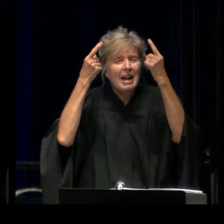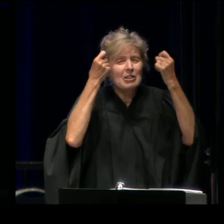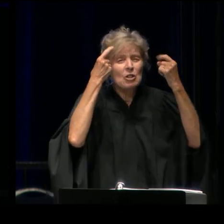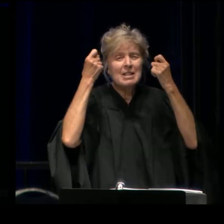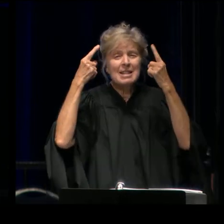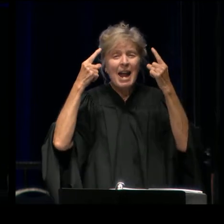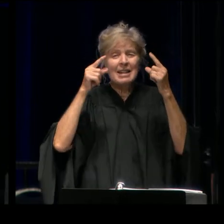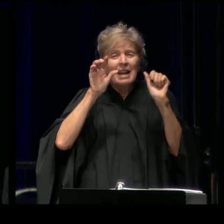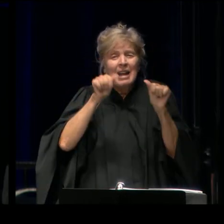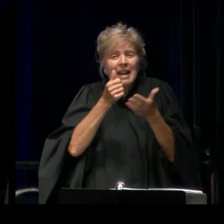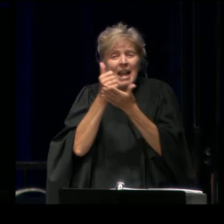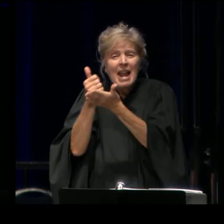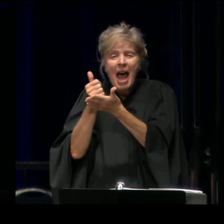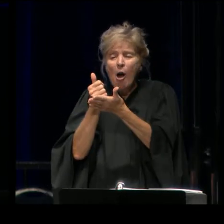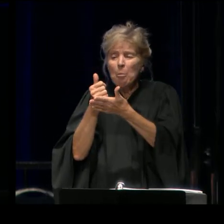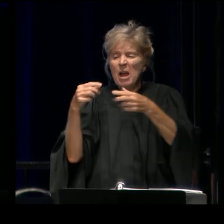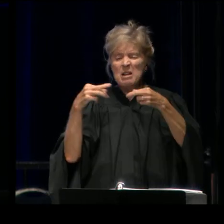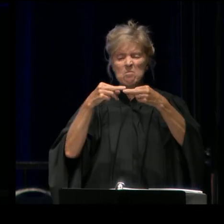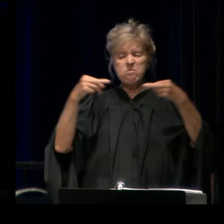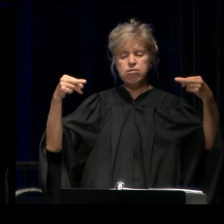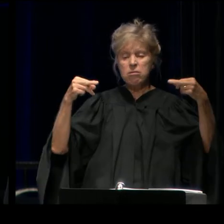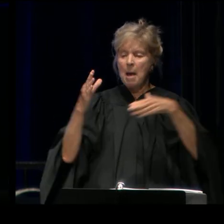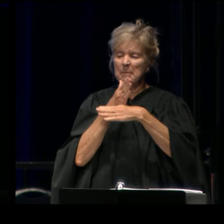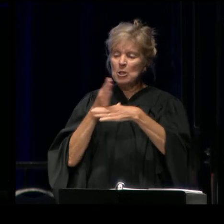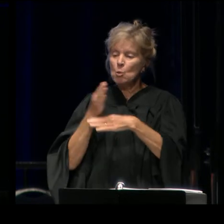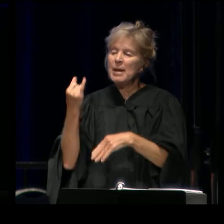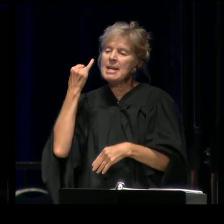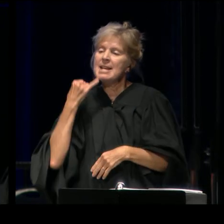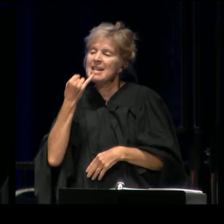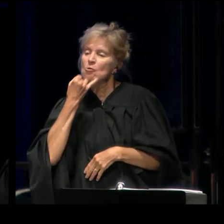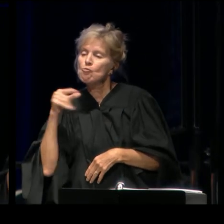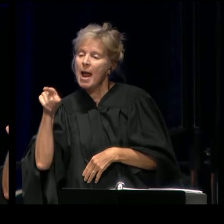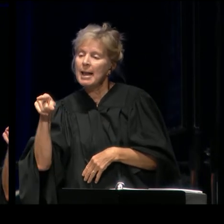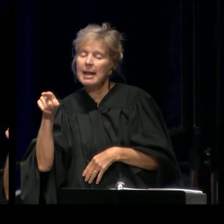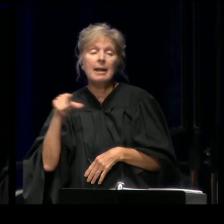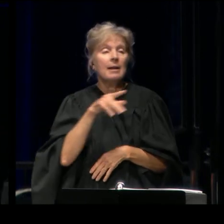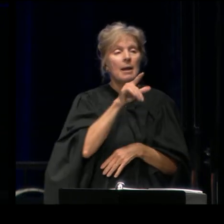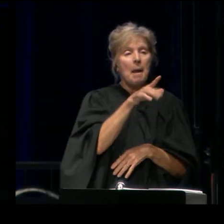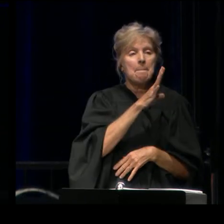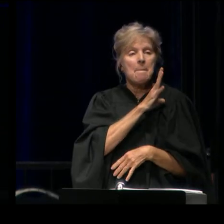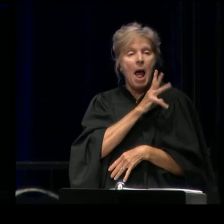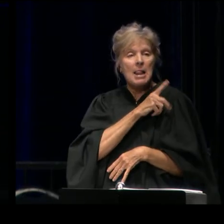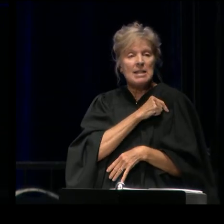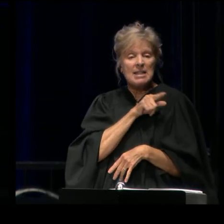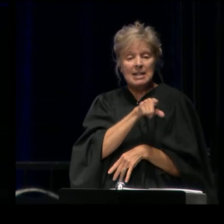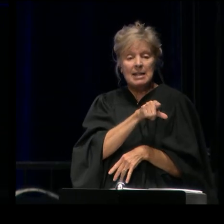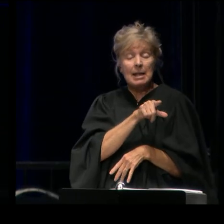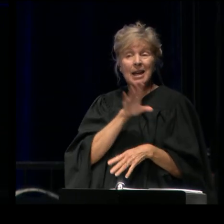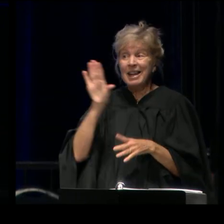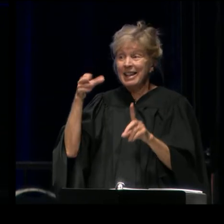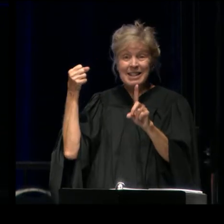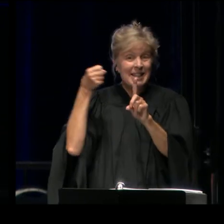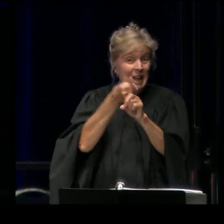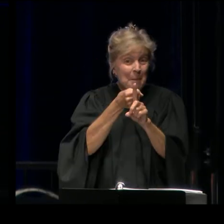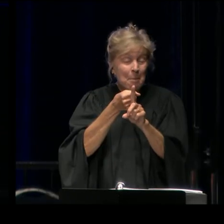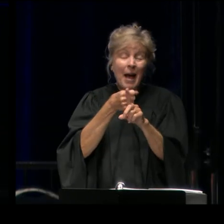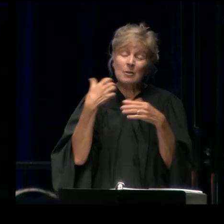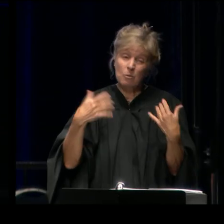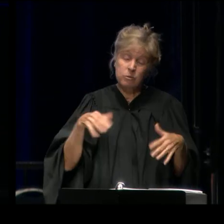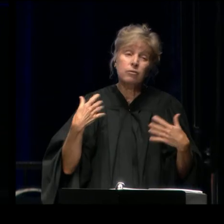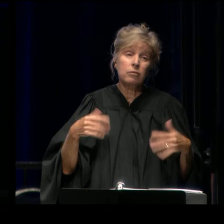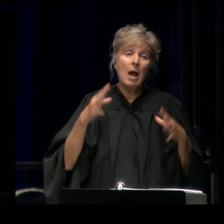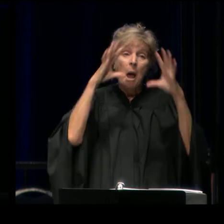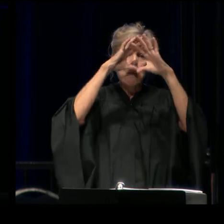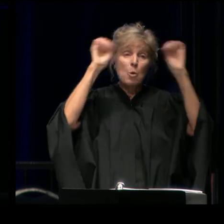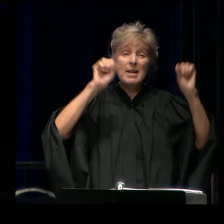divide between Israelis and Palestinian interests. His impact has been exceptional. President Barack